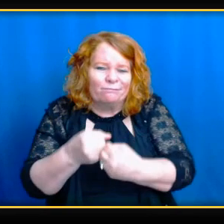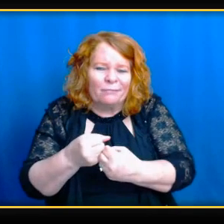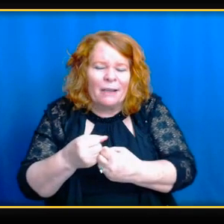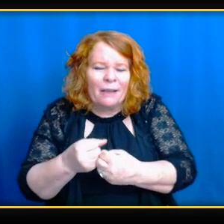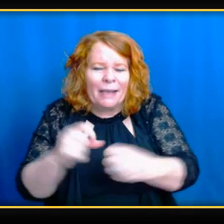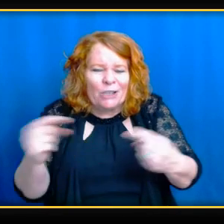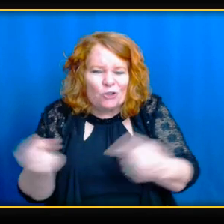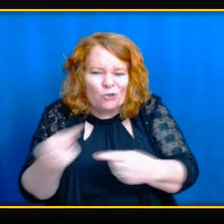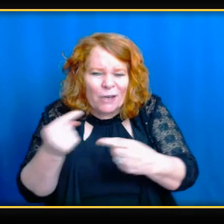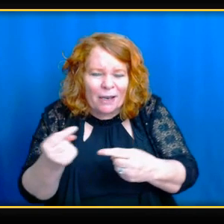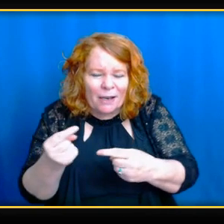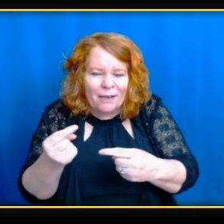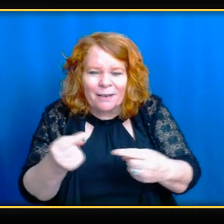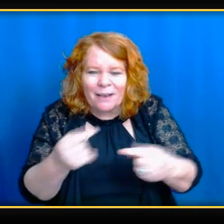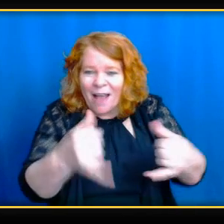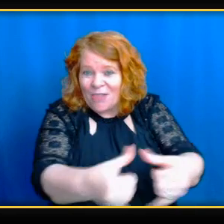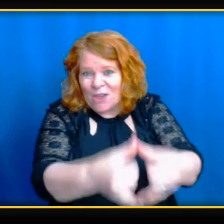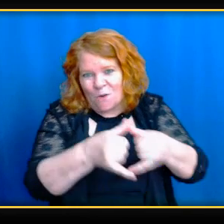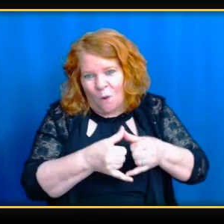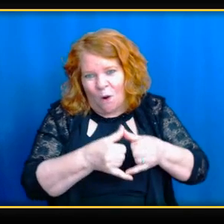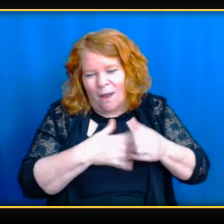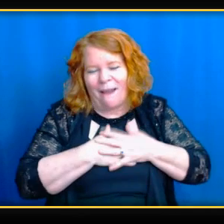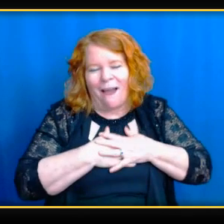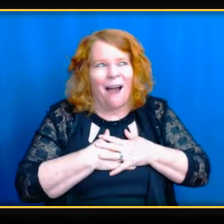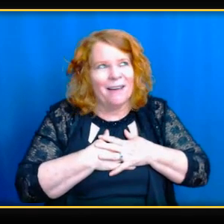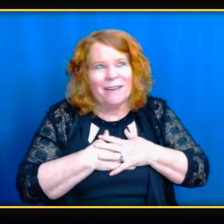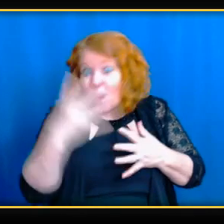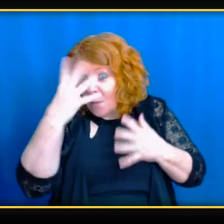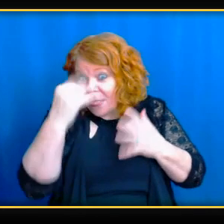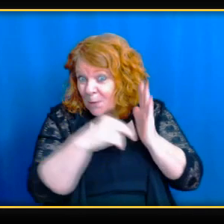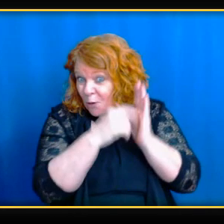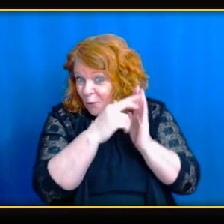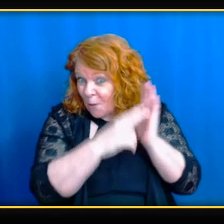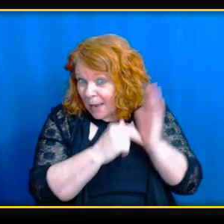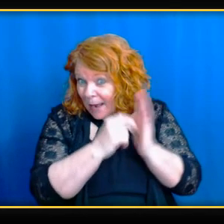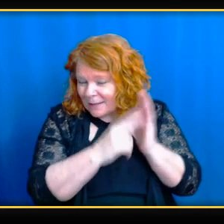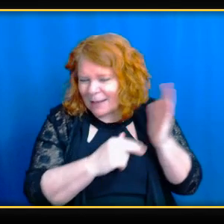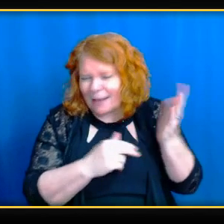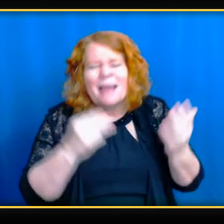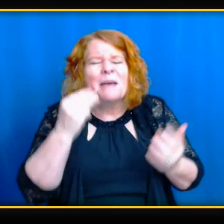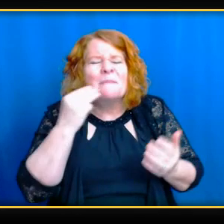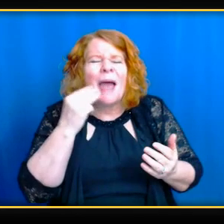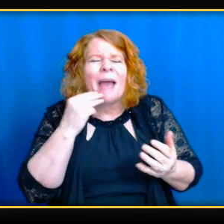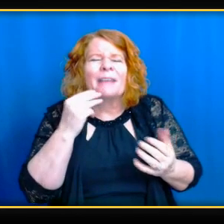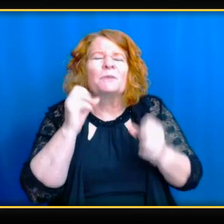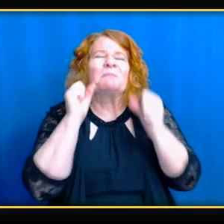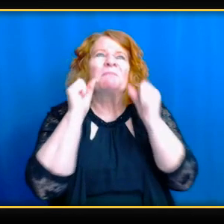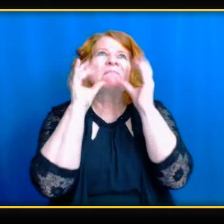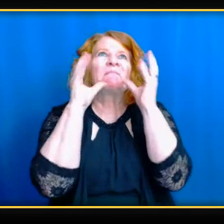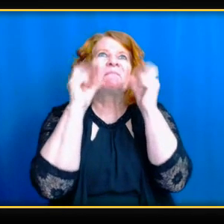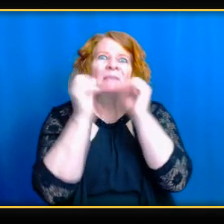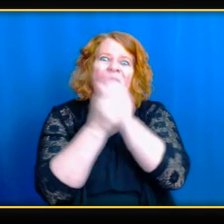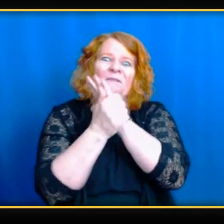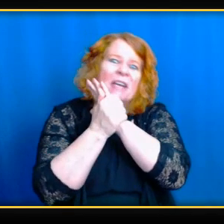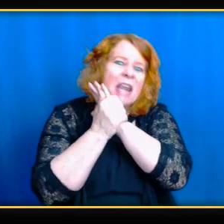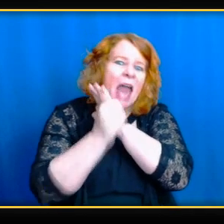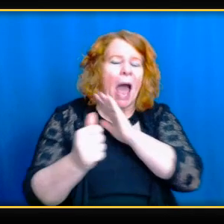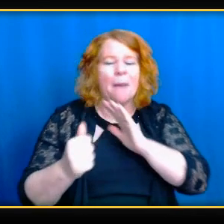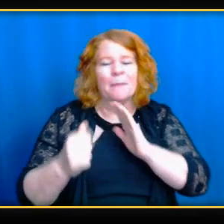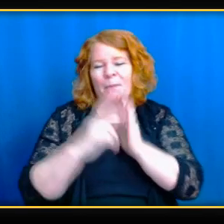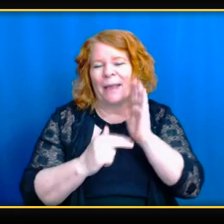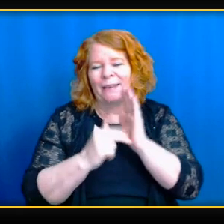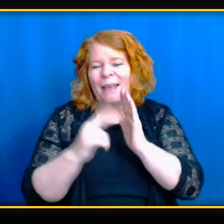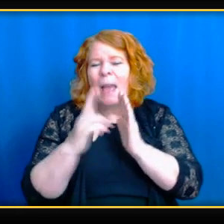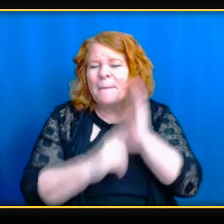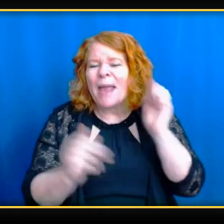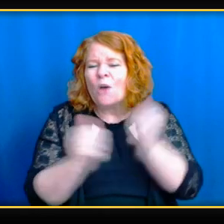I got with the beautiful painting on it, Max is an amazing artist that painted with his mouth. And he got out